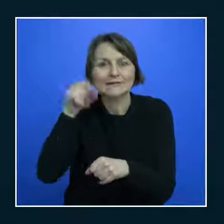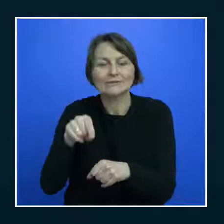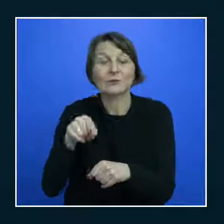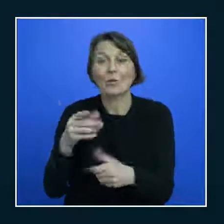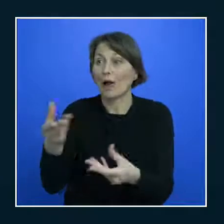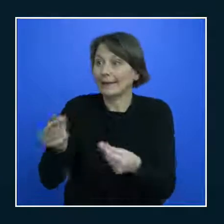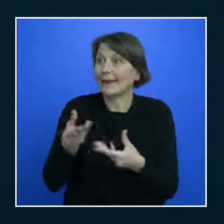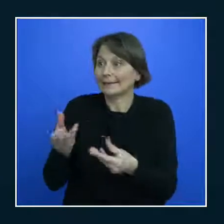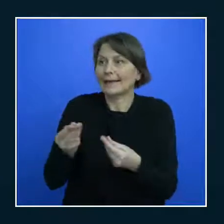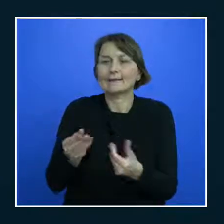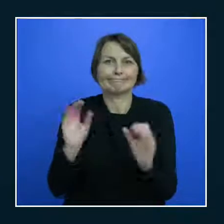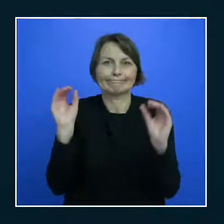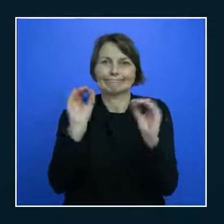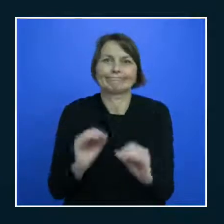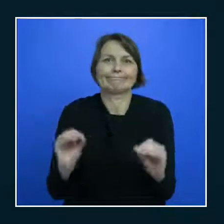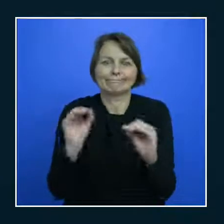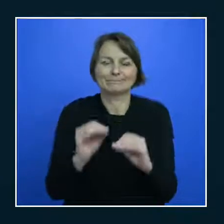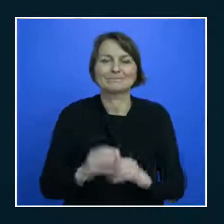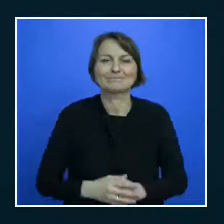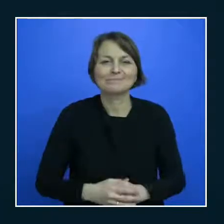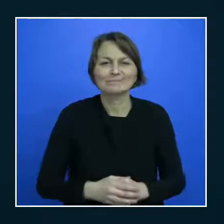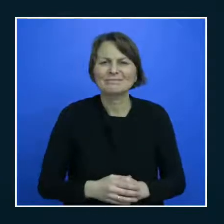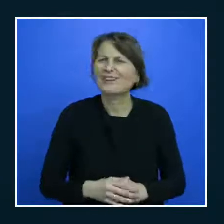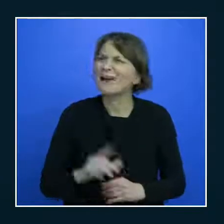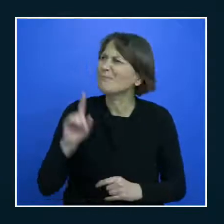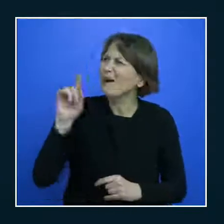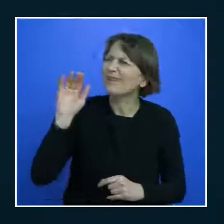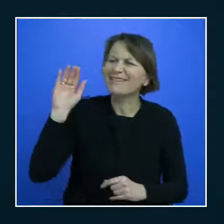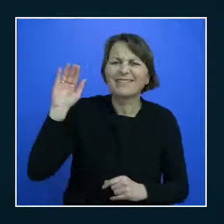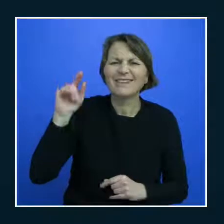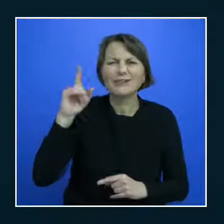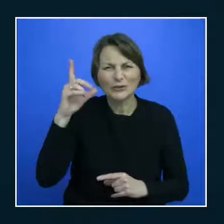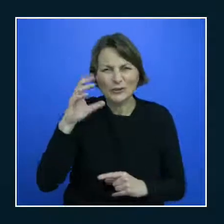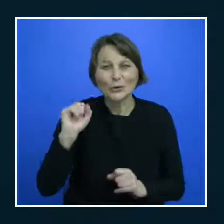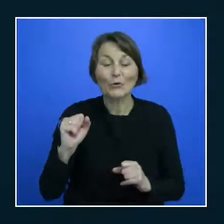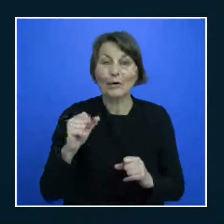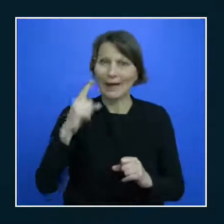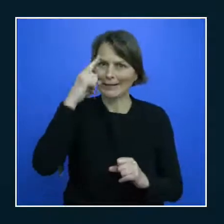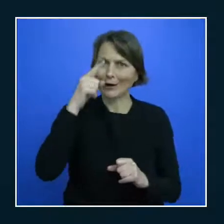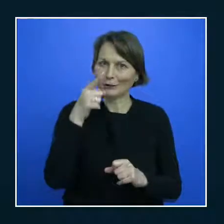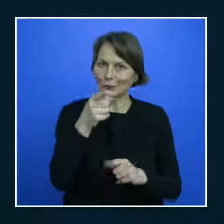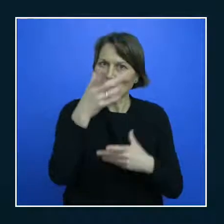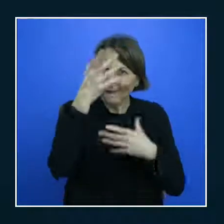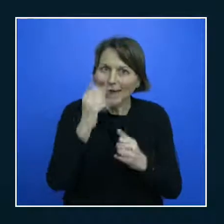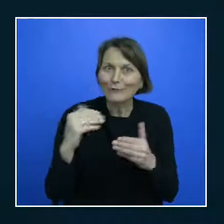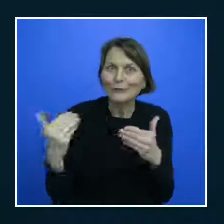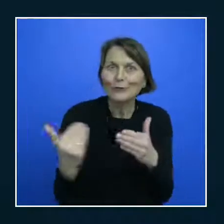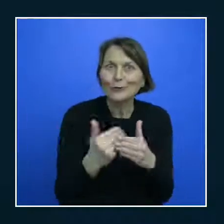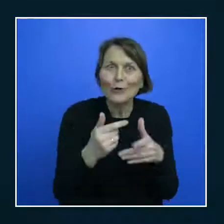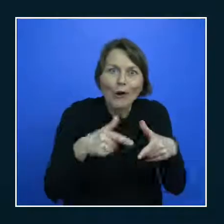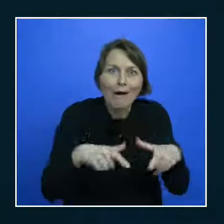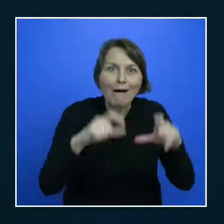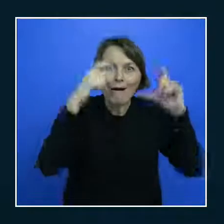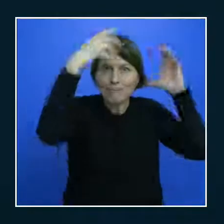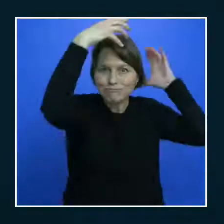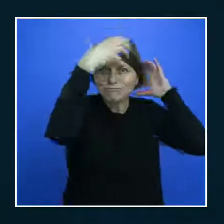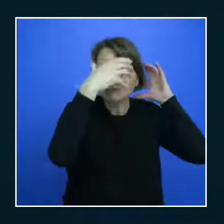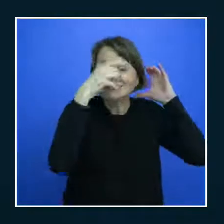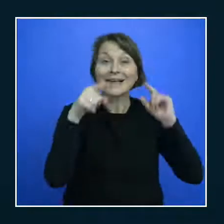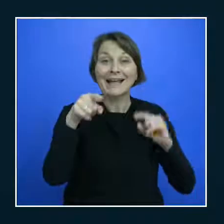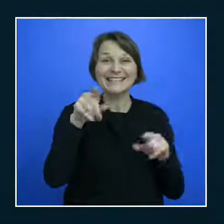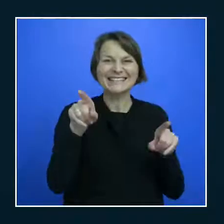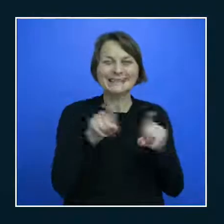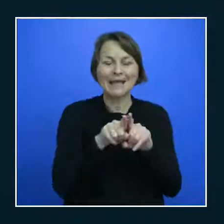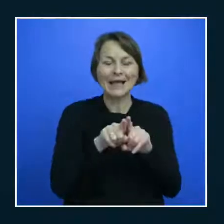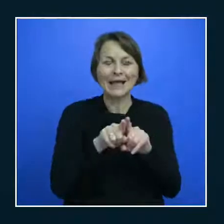And I really expected you to already have the new HoloLens and to already be on that coin beaming yourself up.